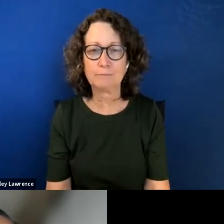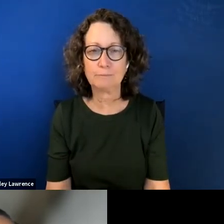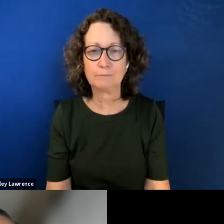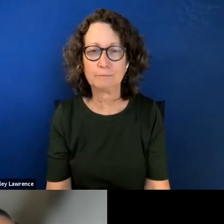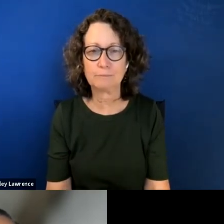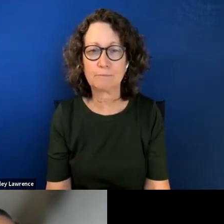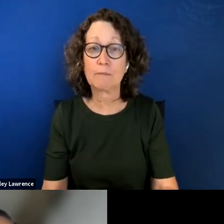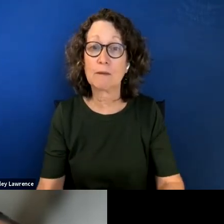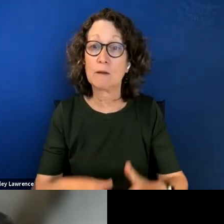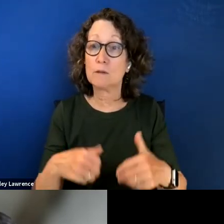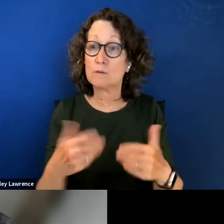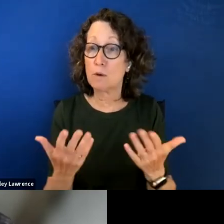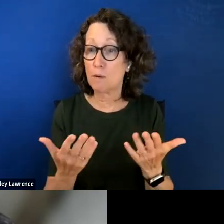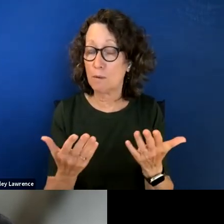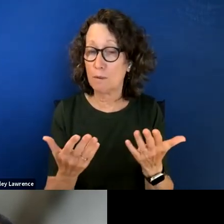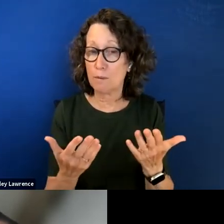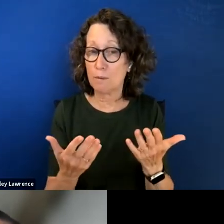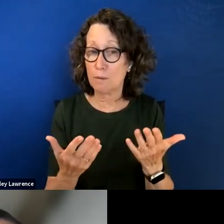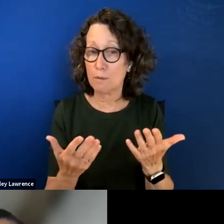So